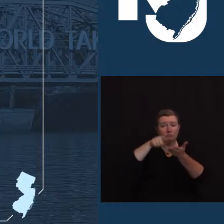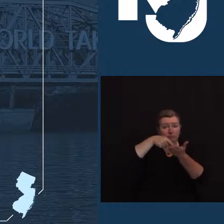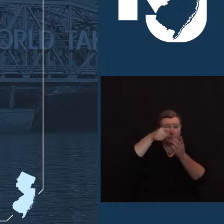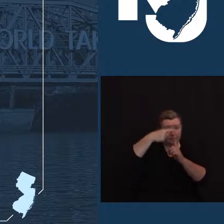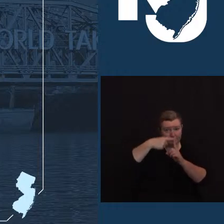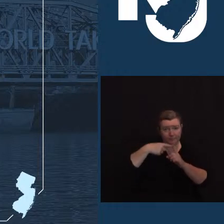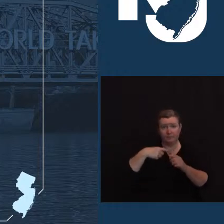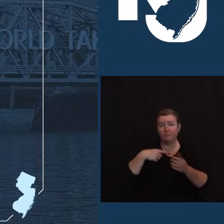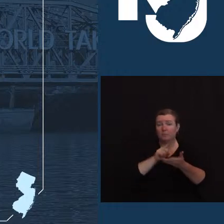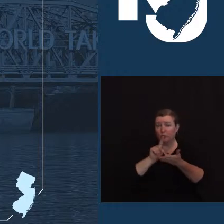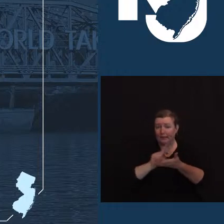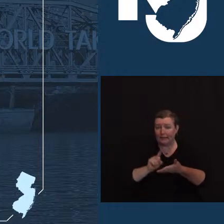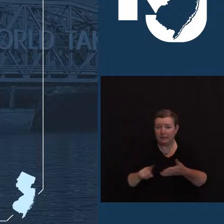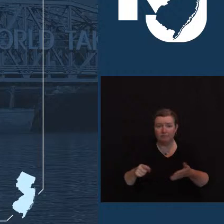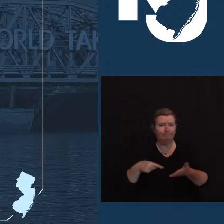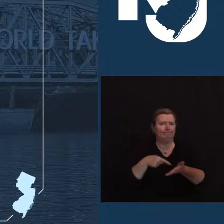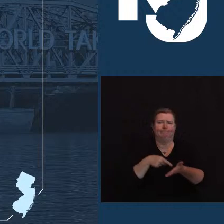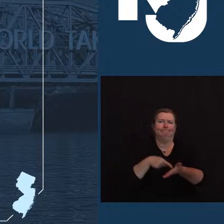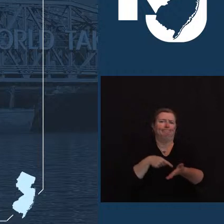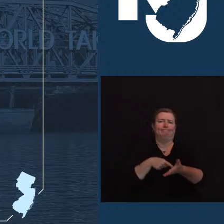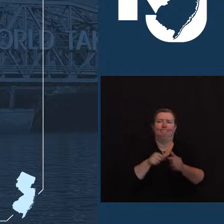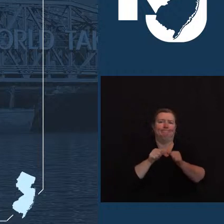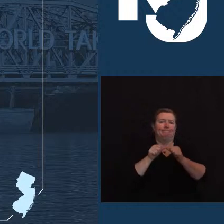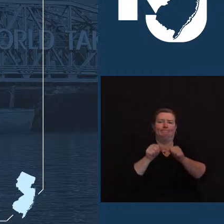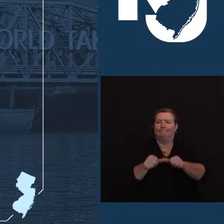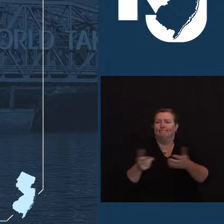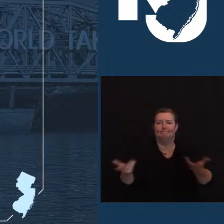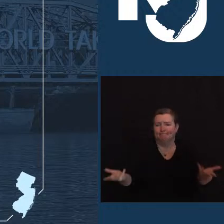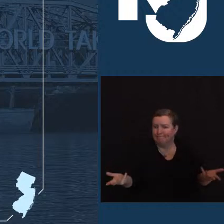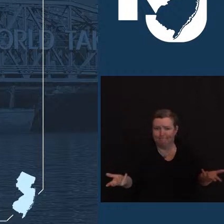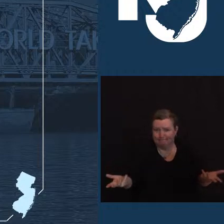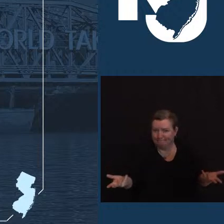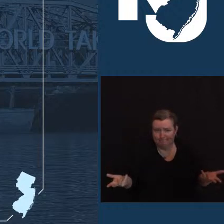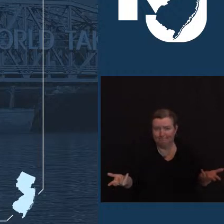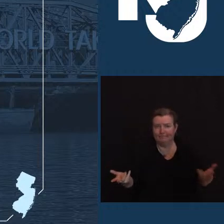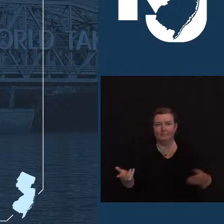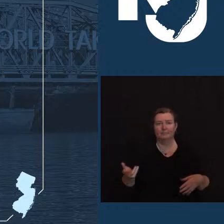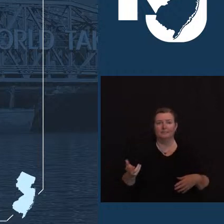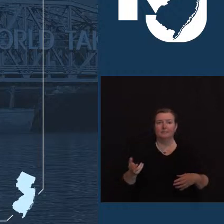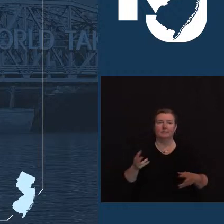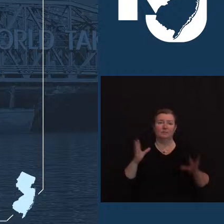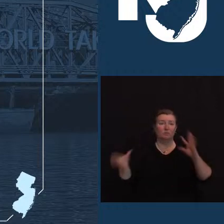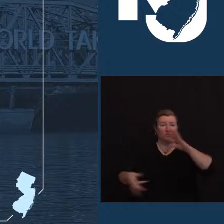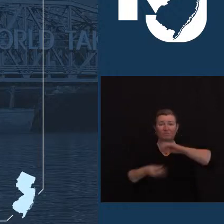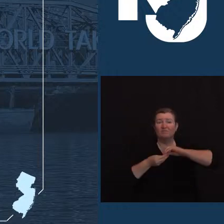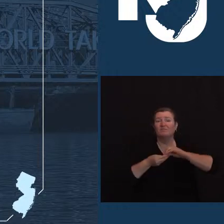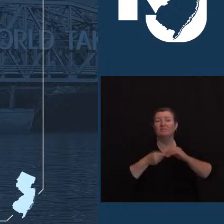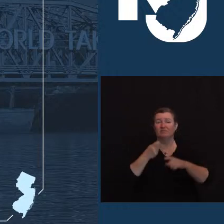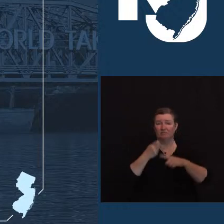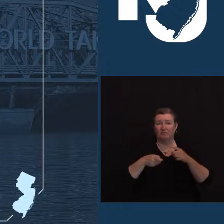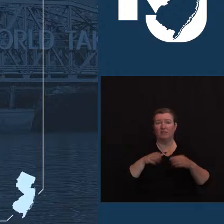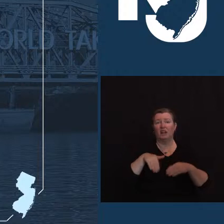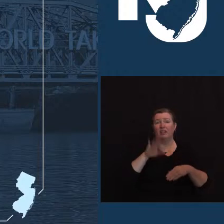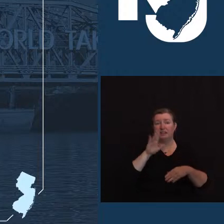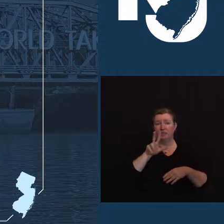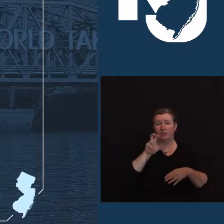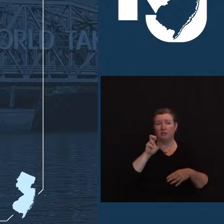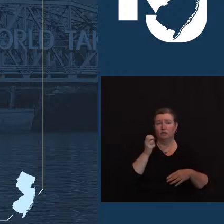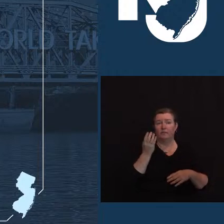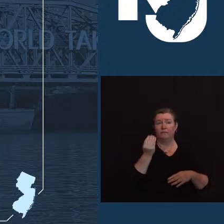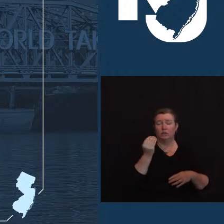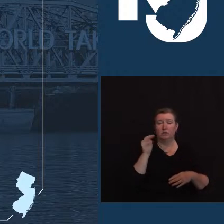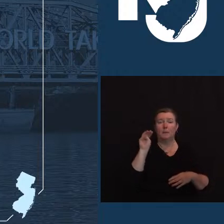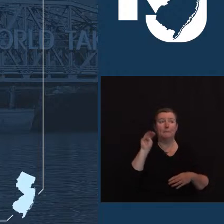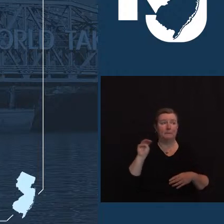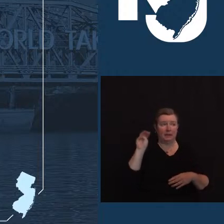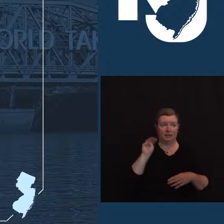cost prohibitive. It would cost at current at least $314 million per week, and perhaps